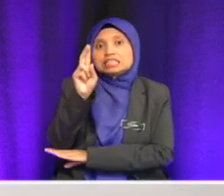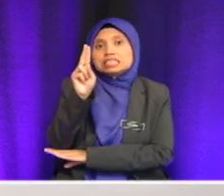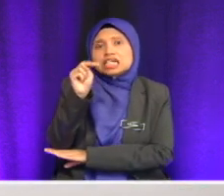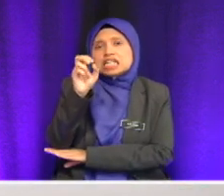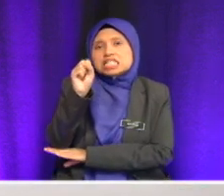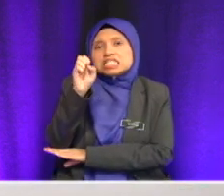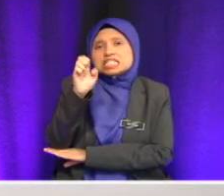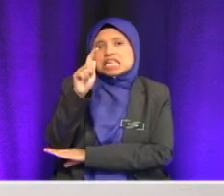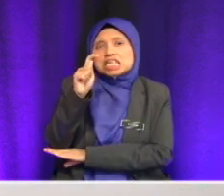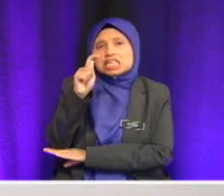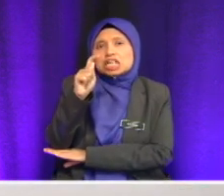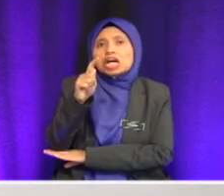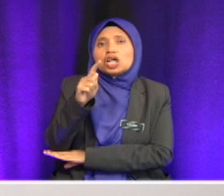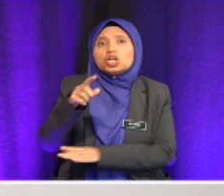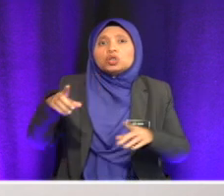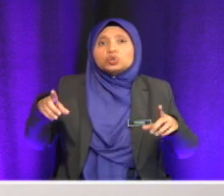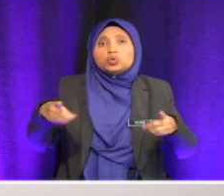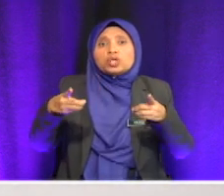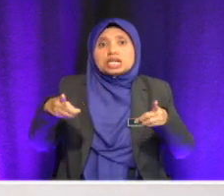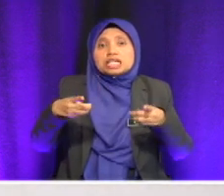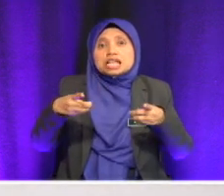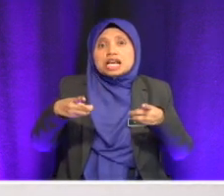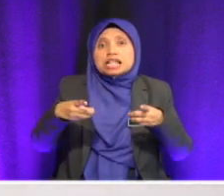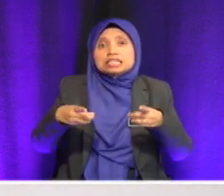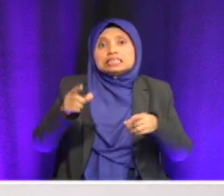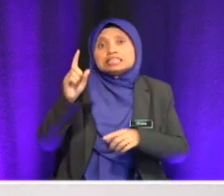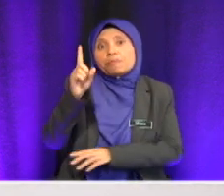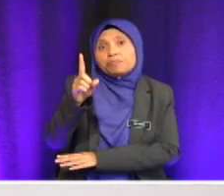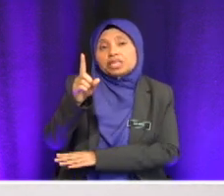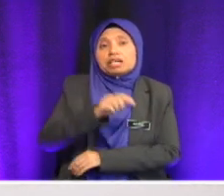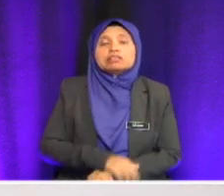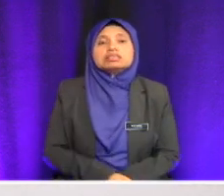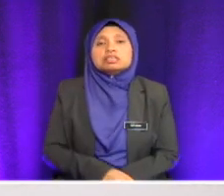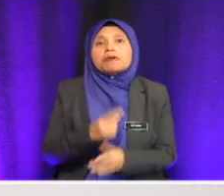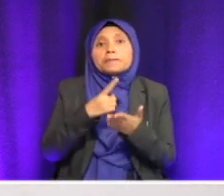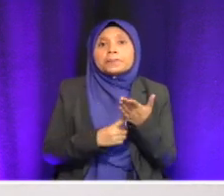Accomplish, gather, and shallow. So which one do you think match the meaning given?